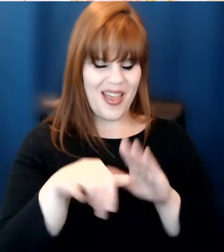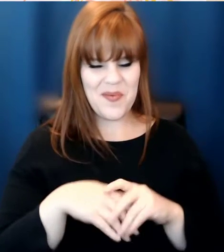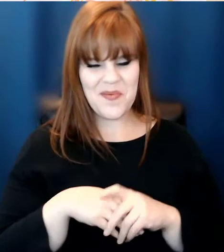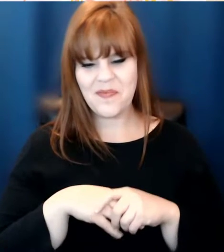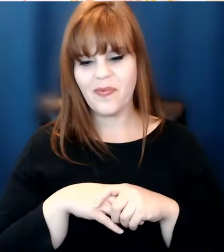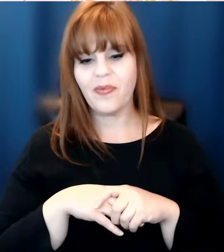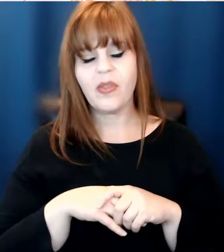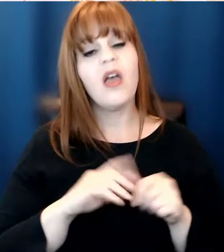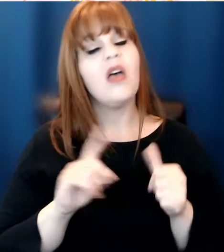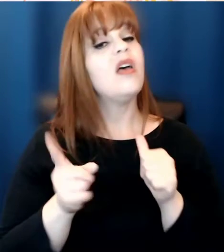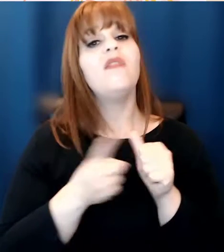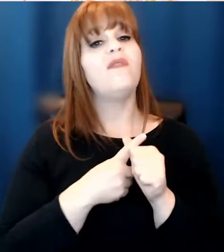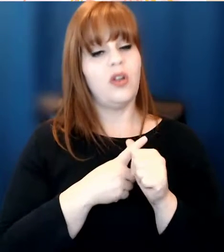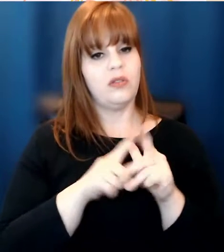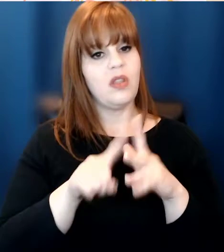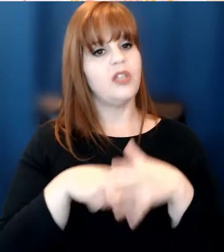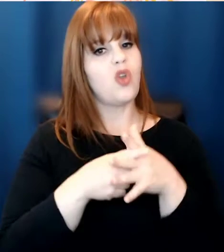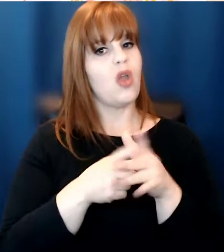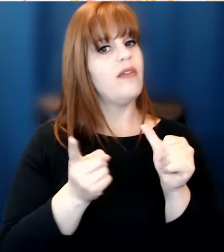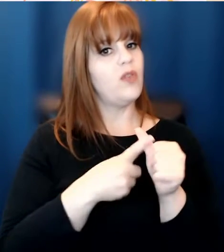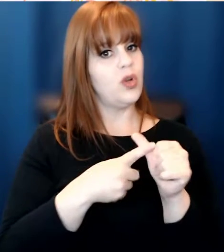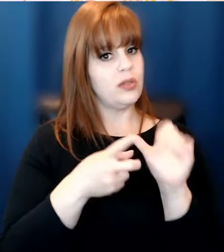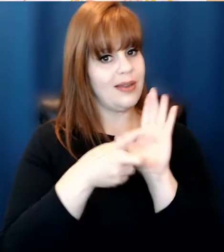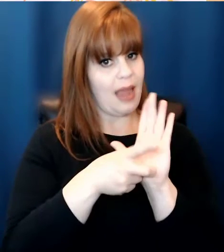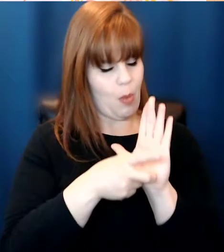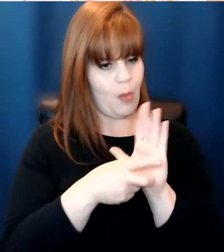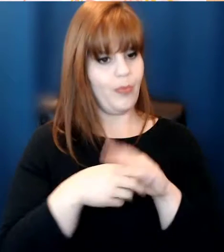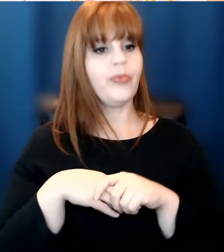first get into the first demo. So